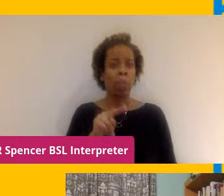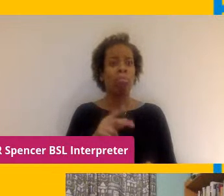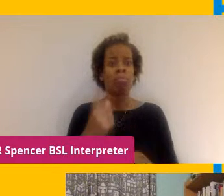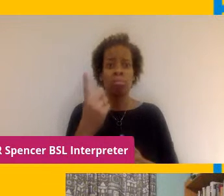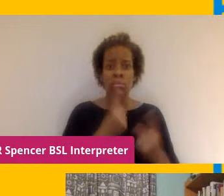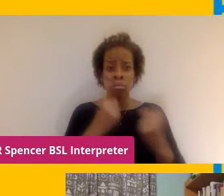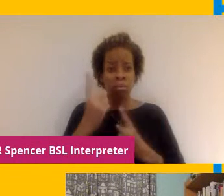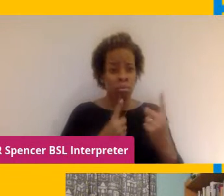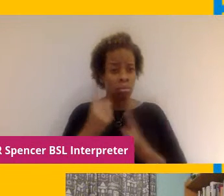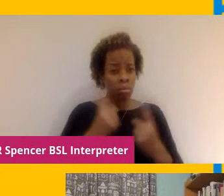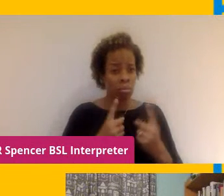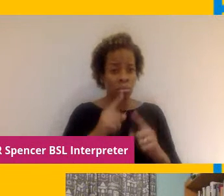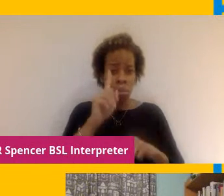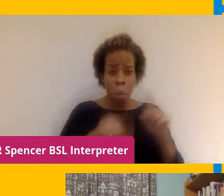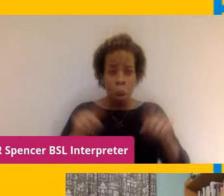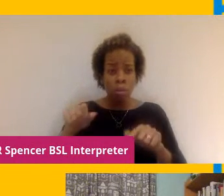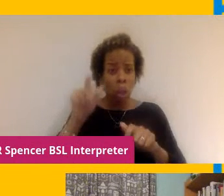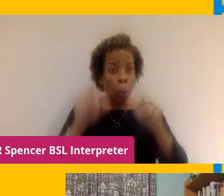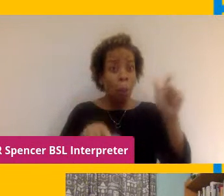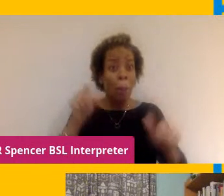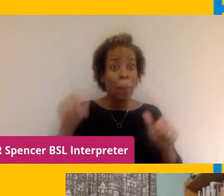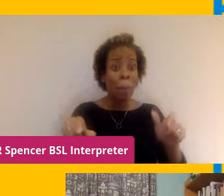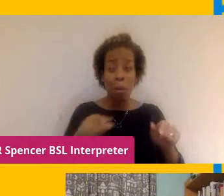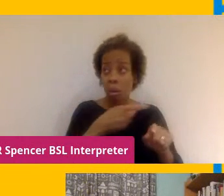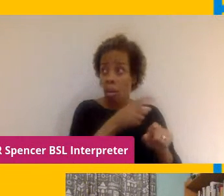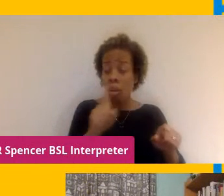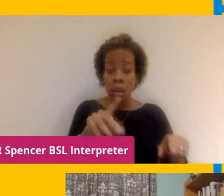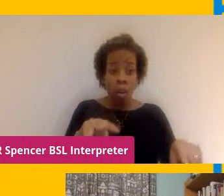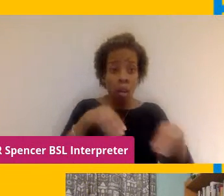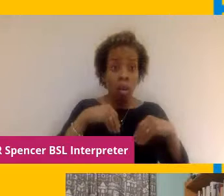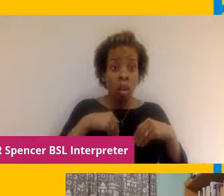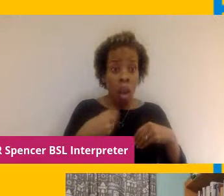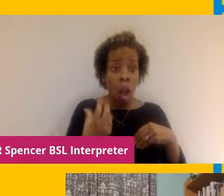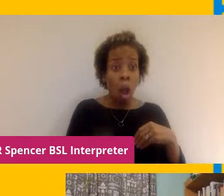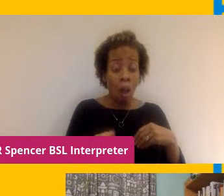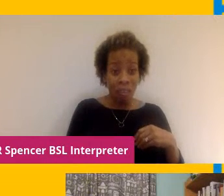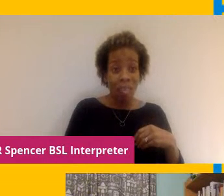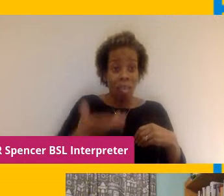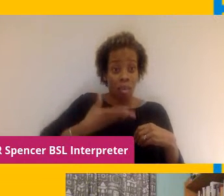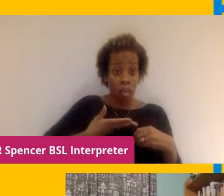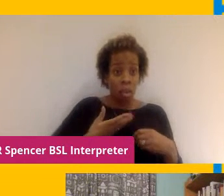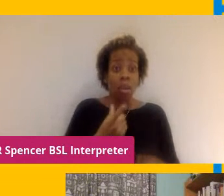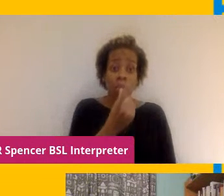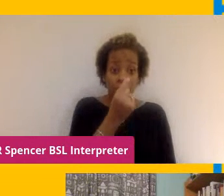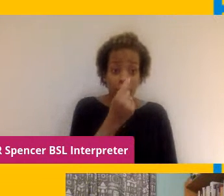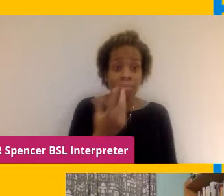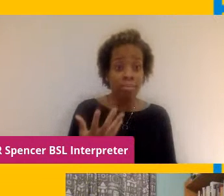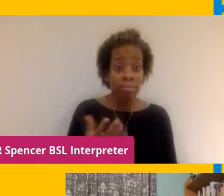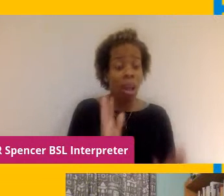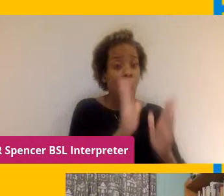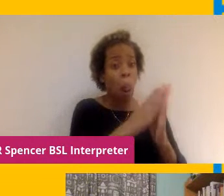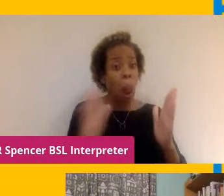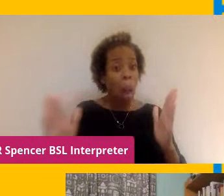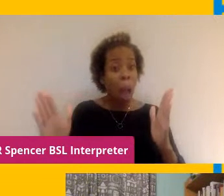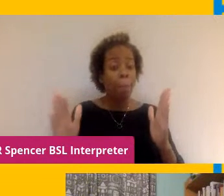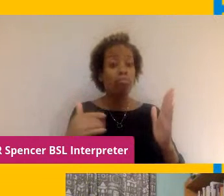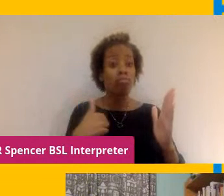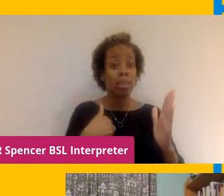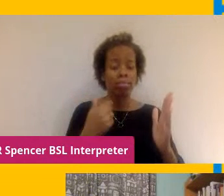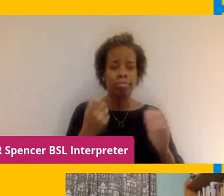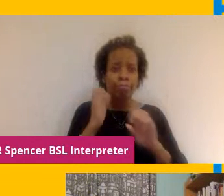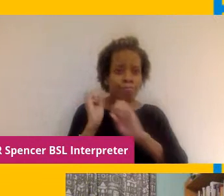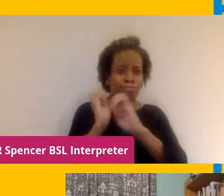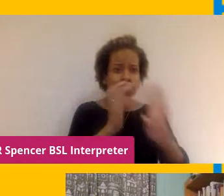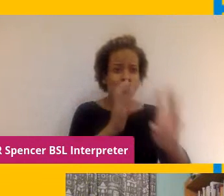to multiple people who could be infected with COVID. And so a library is one of those sort of places where there could be a high footfall